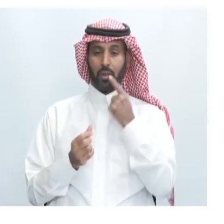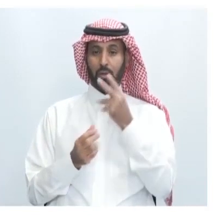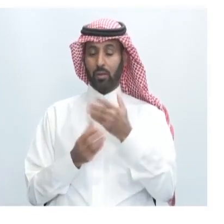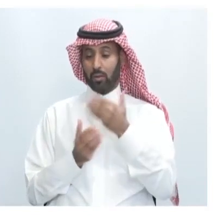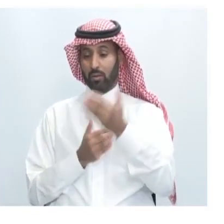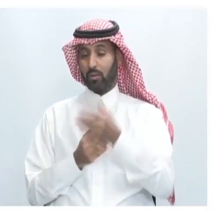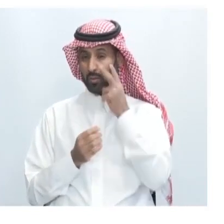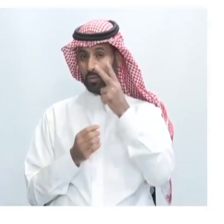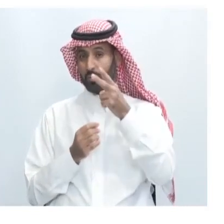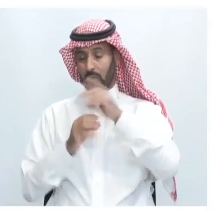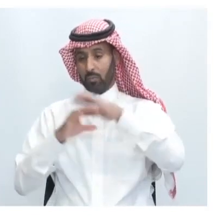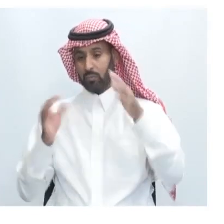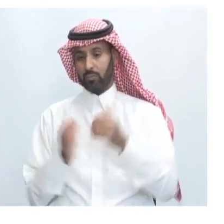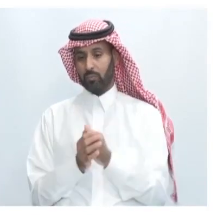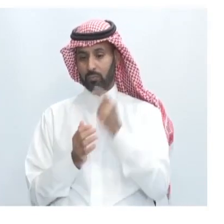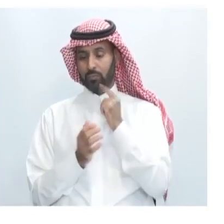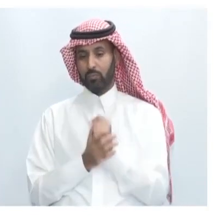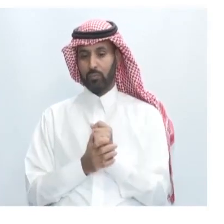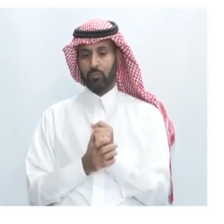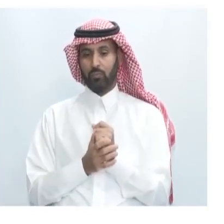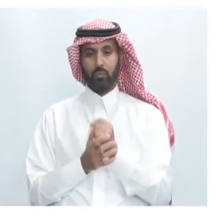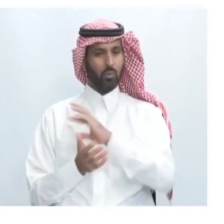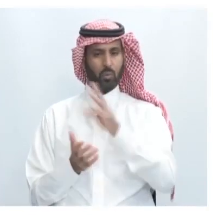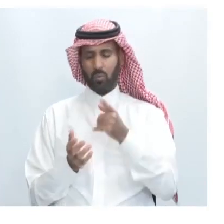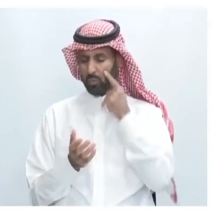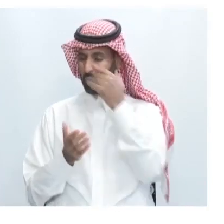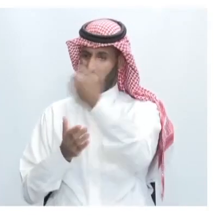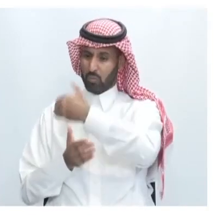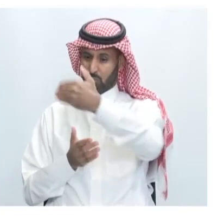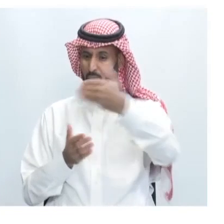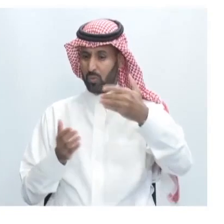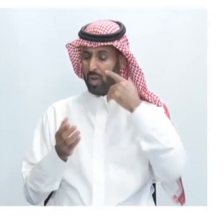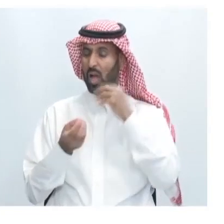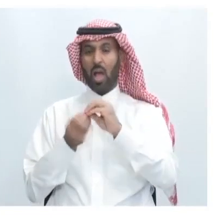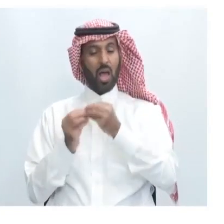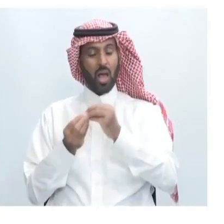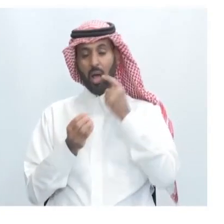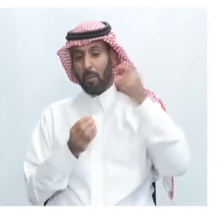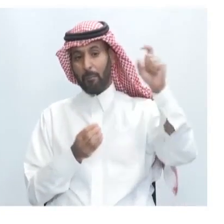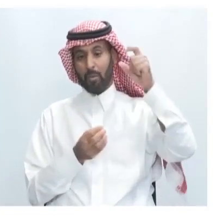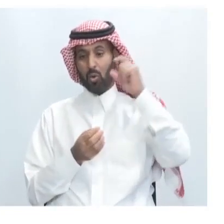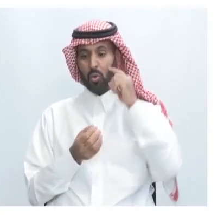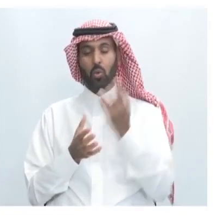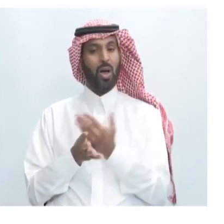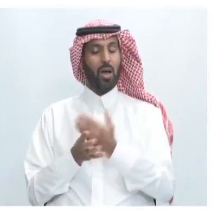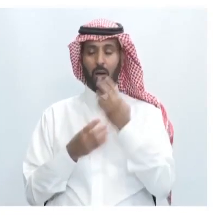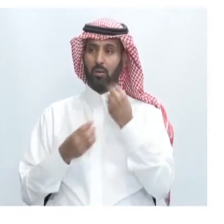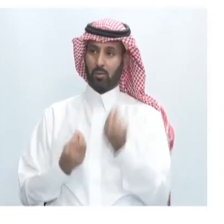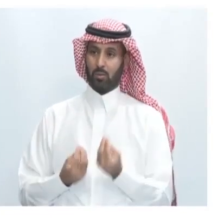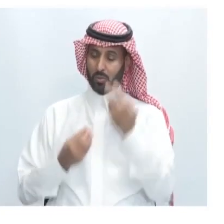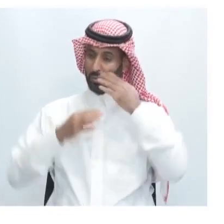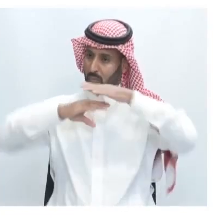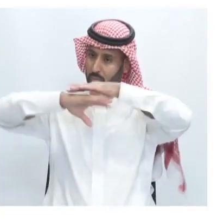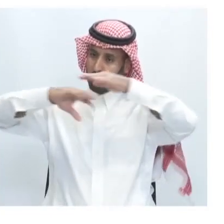runs a spa in Kyoto, Japan. All the walls of the salon are blue. Obata says, "It is essential that we